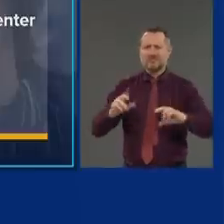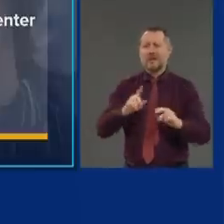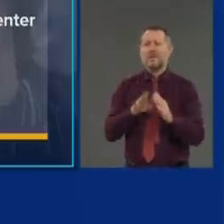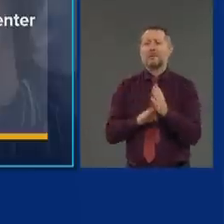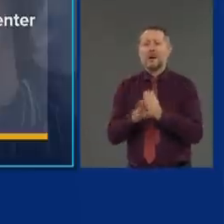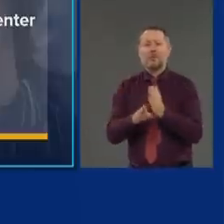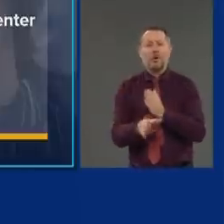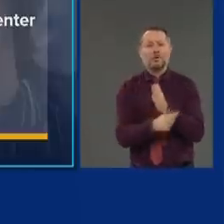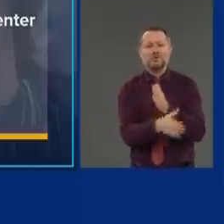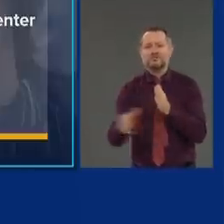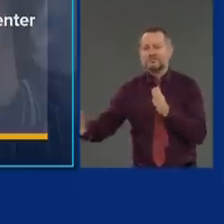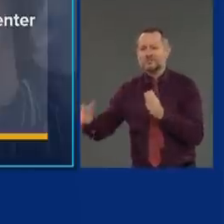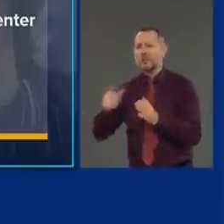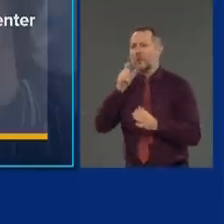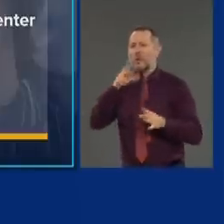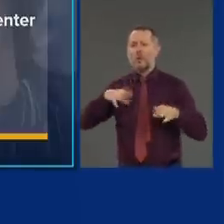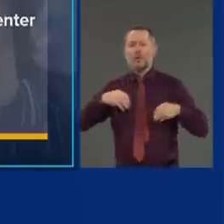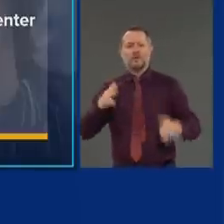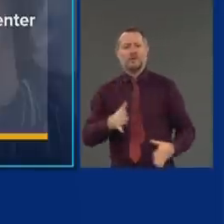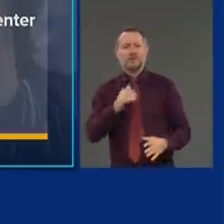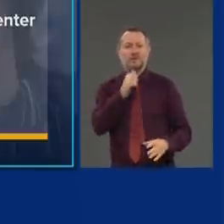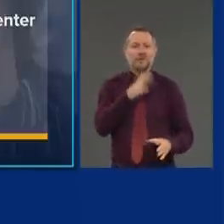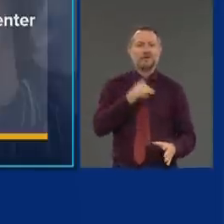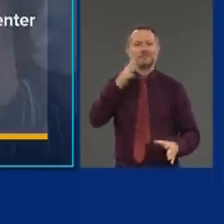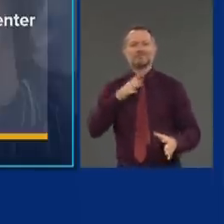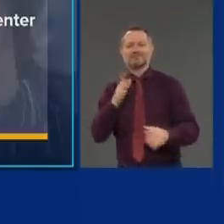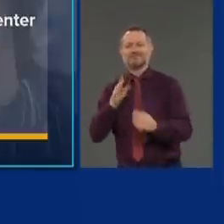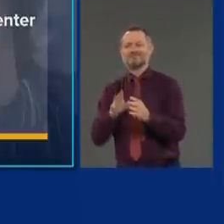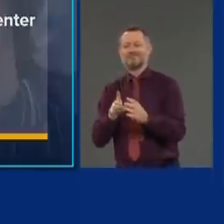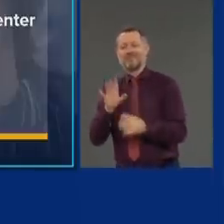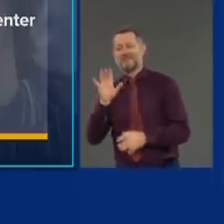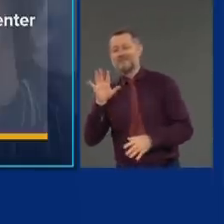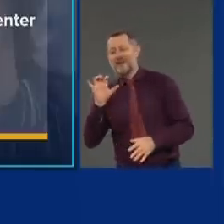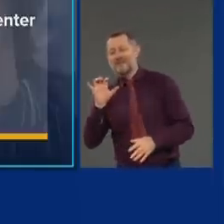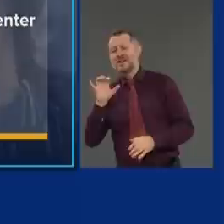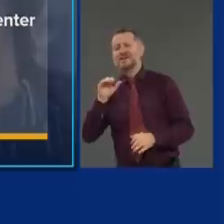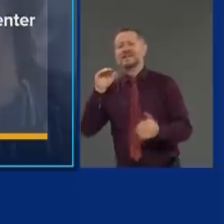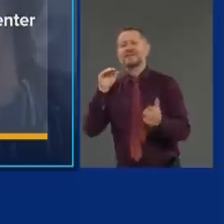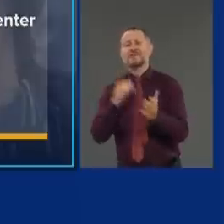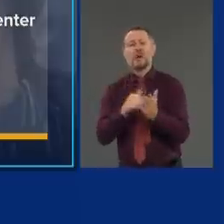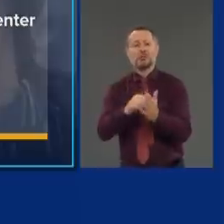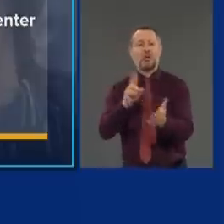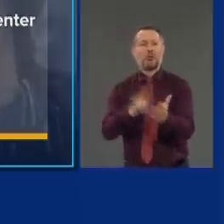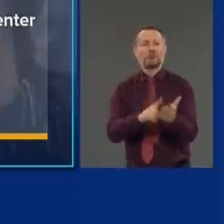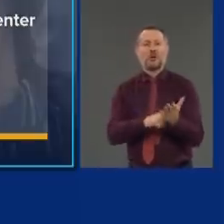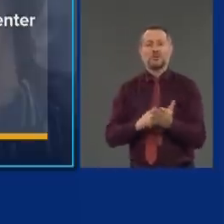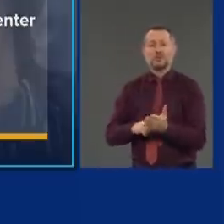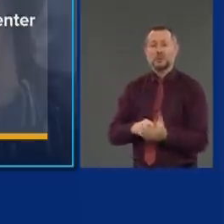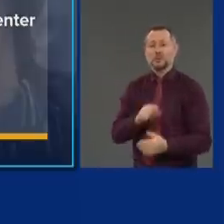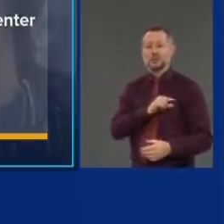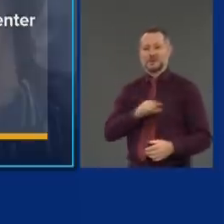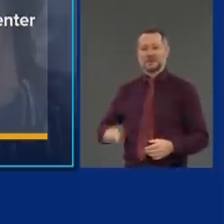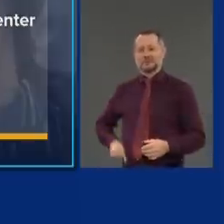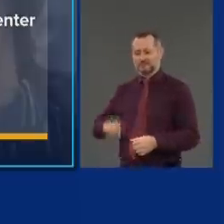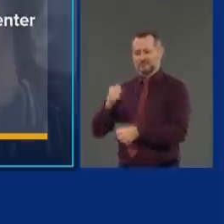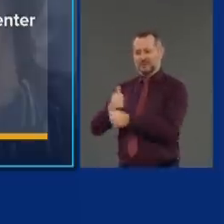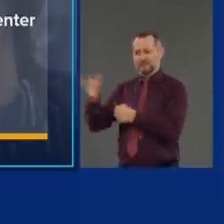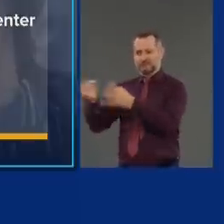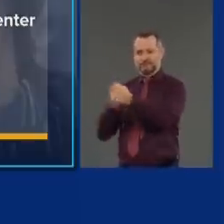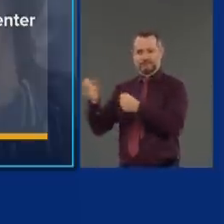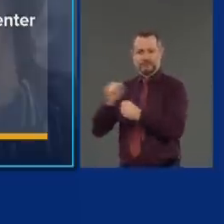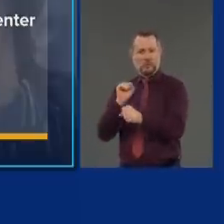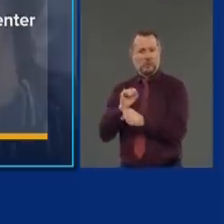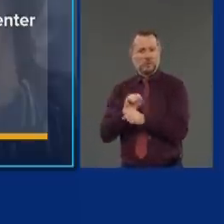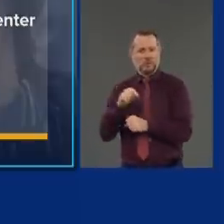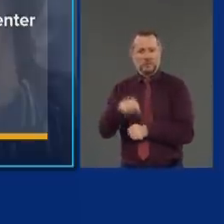in contracts to Queens-based businesses. To ensure that residents in the communities surrounding LaGuardia have access to